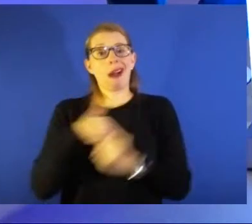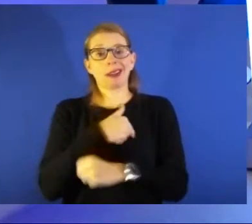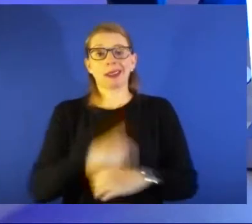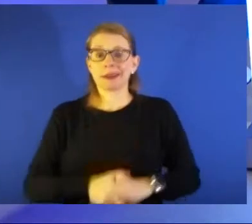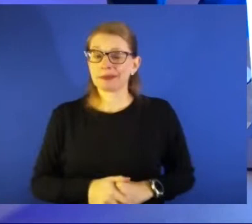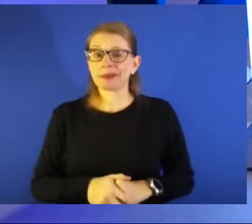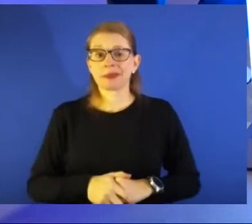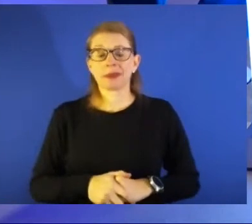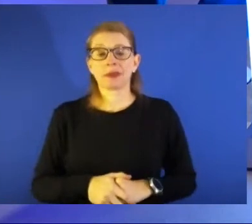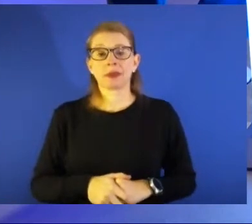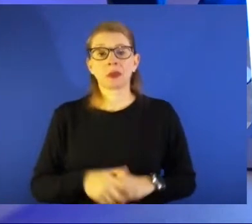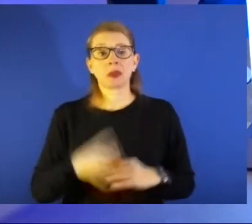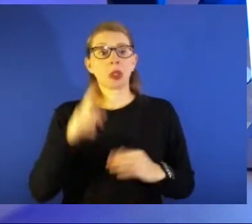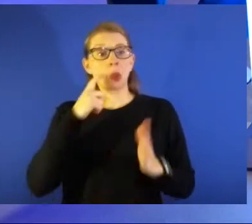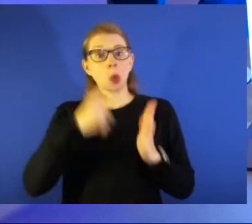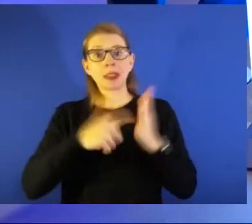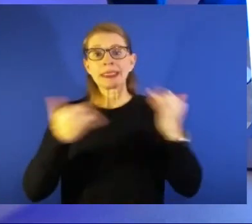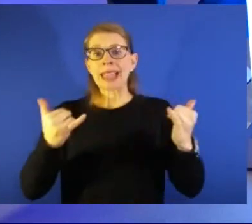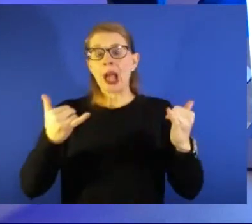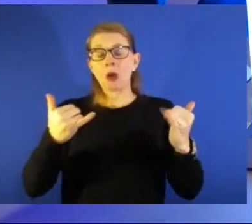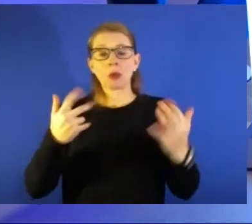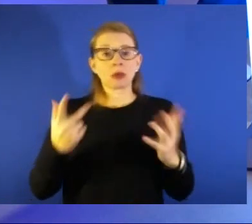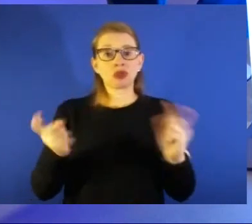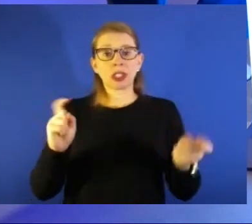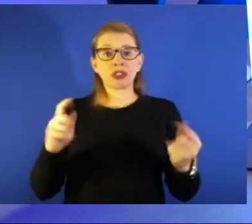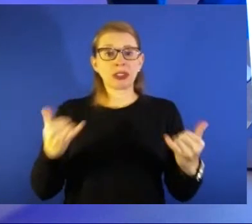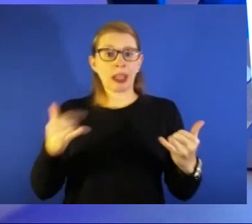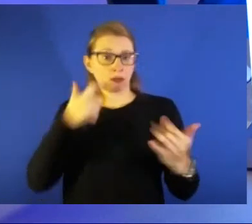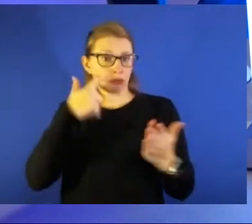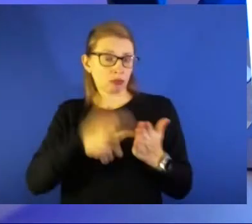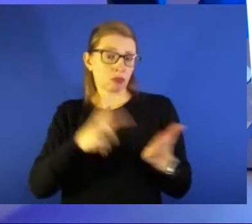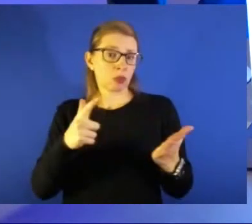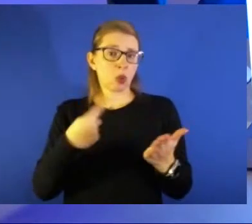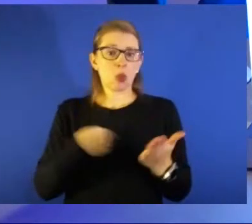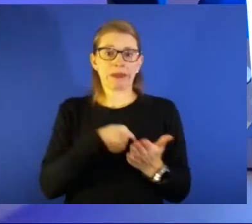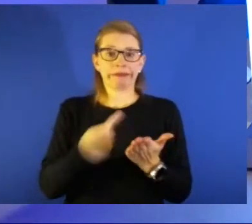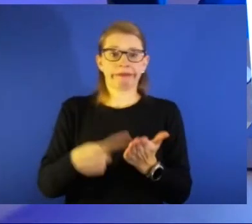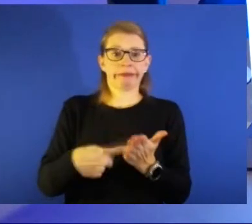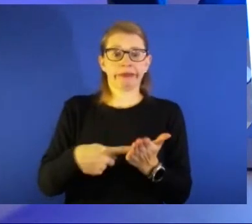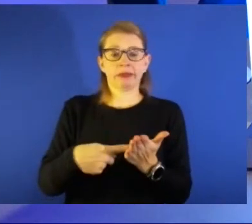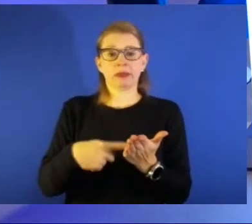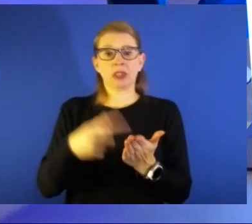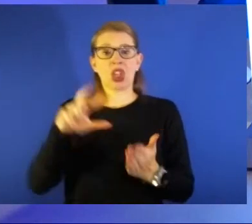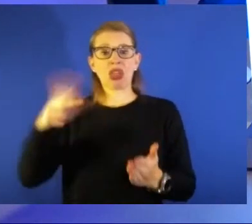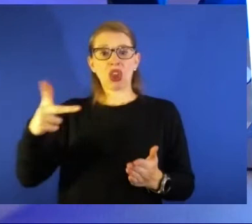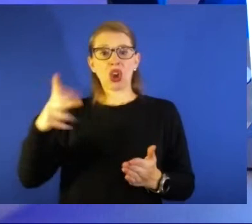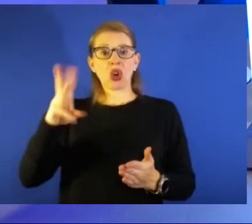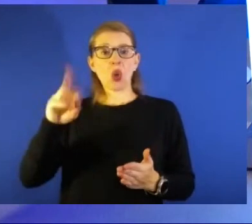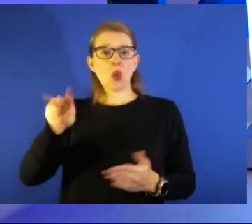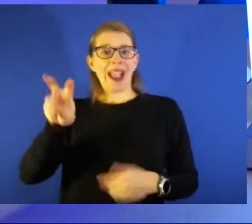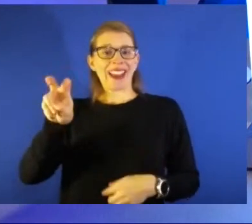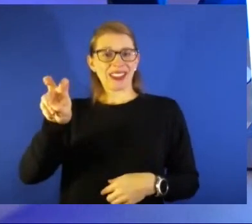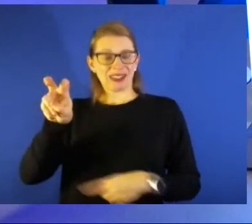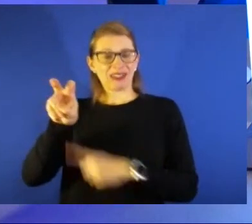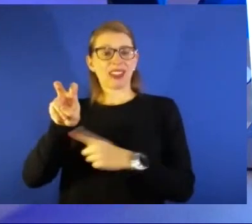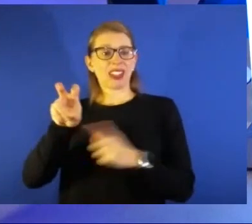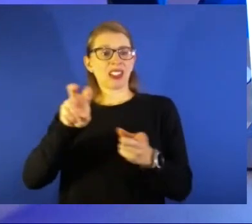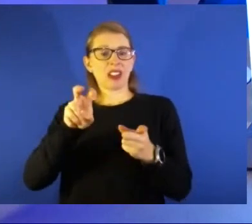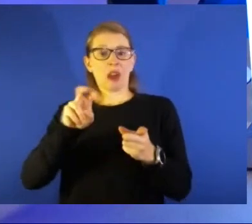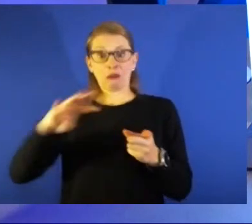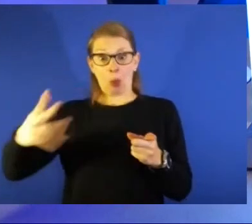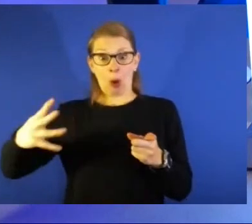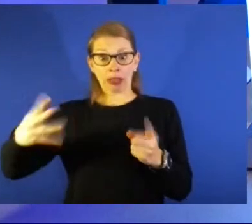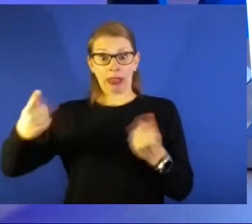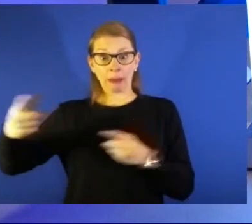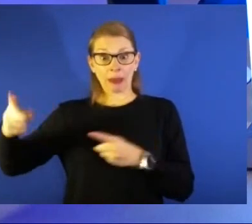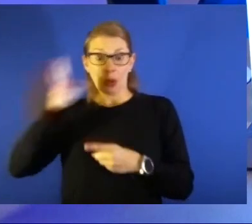now? Well, what are you seeing now? We talked about some of these, we talked about these third wave. Jacques, you were mentioning it. Is there a fourth one coming? You never know.